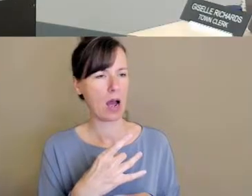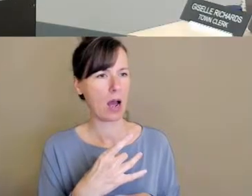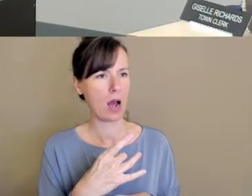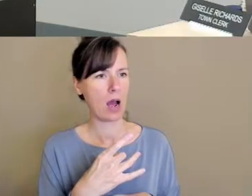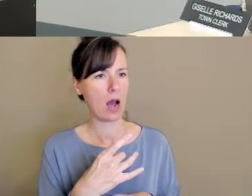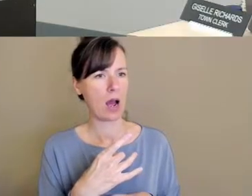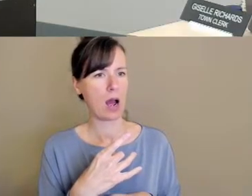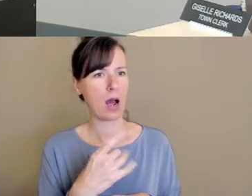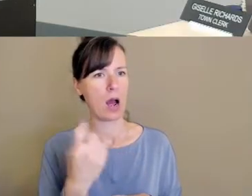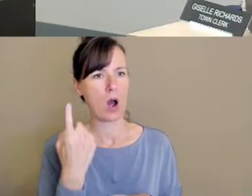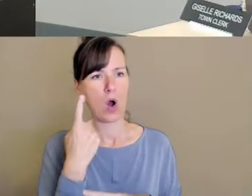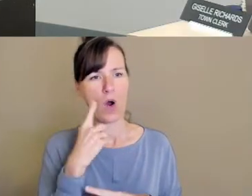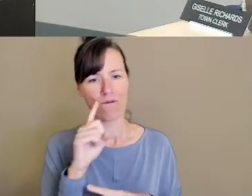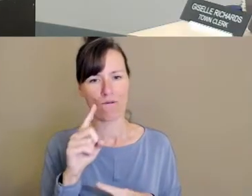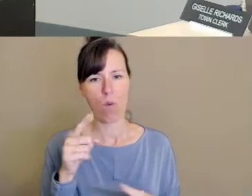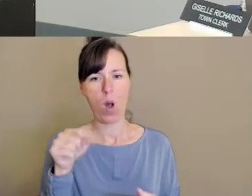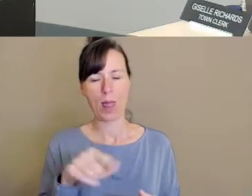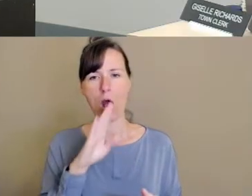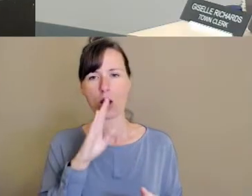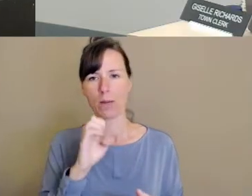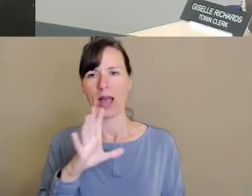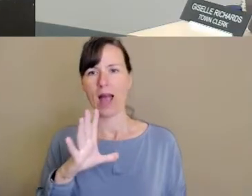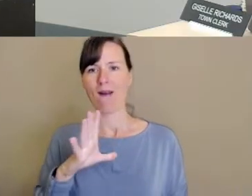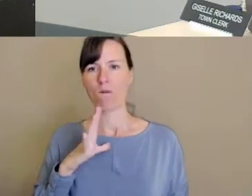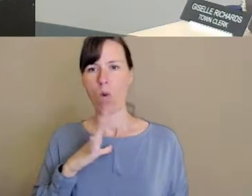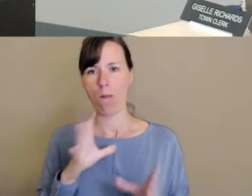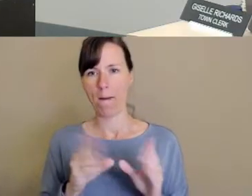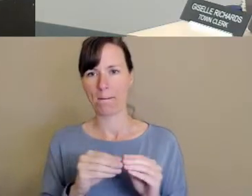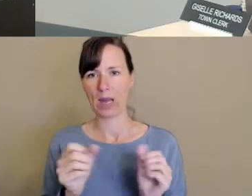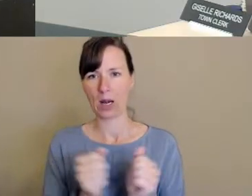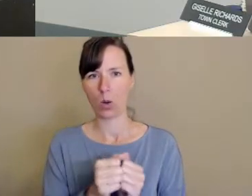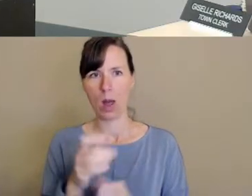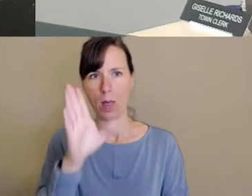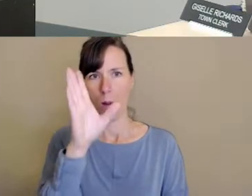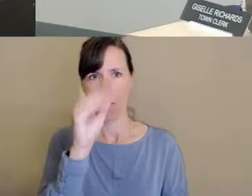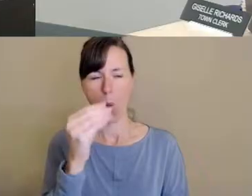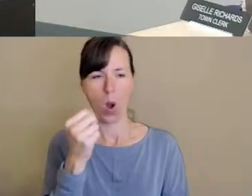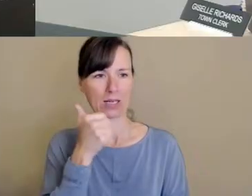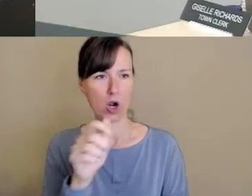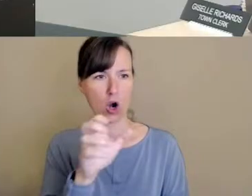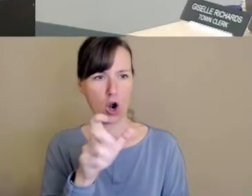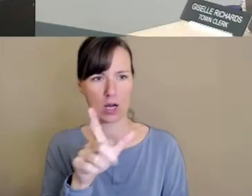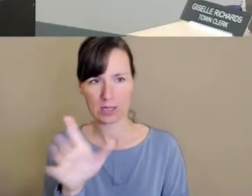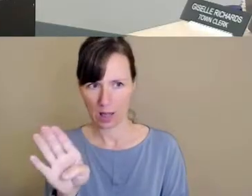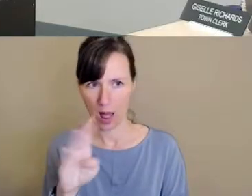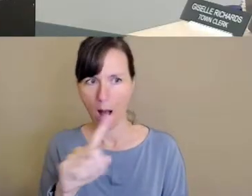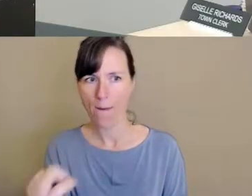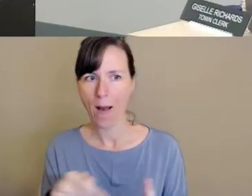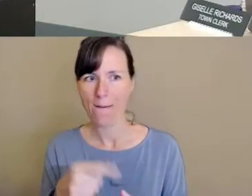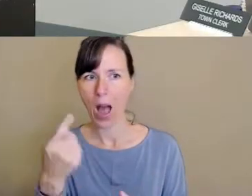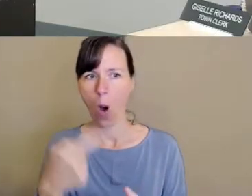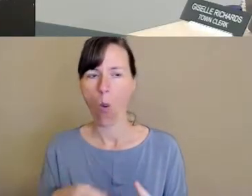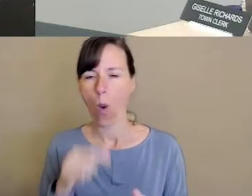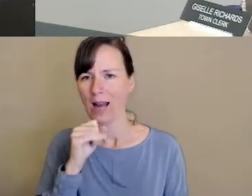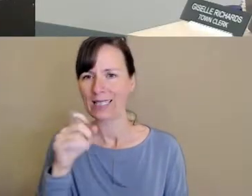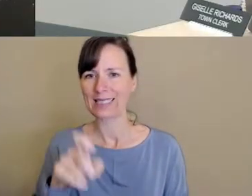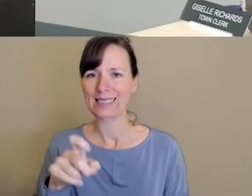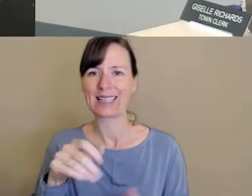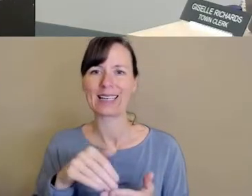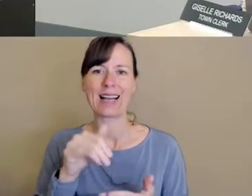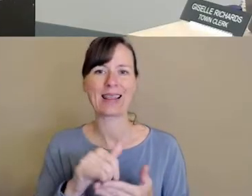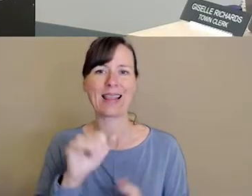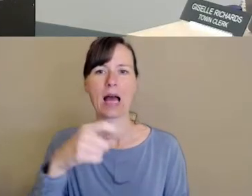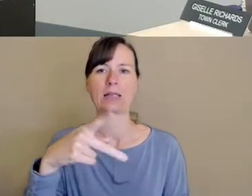for there to be a formal meeting with the Boys and Girls Club about what is needed in that space, so that